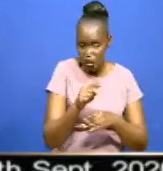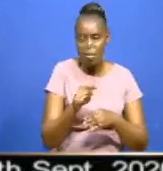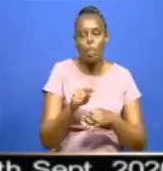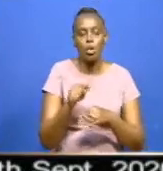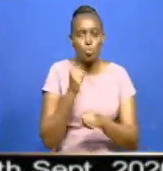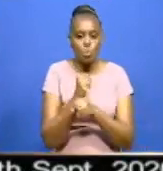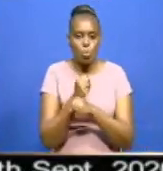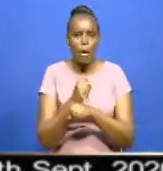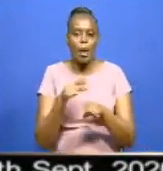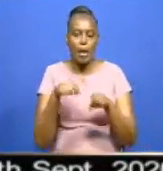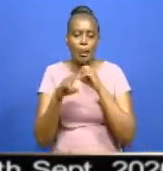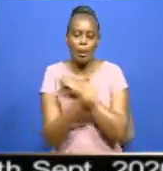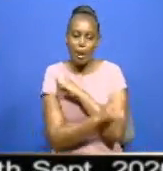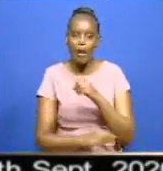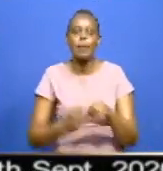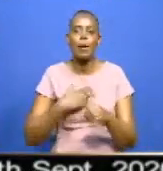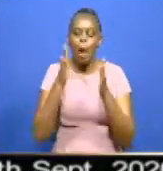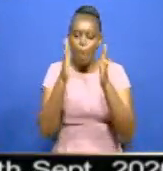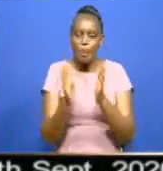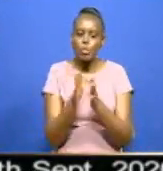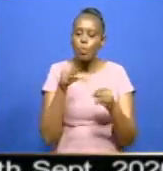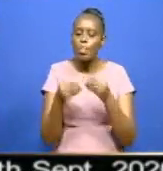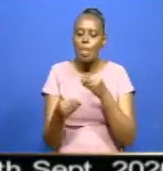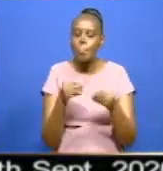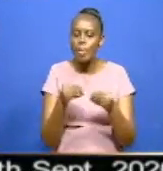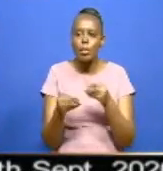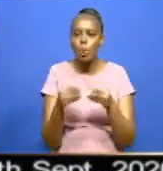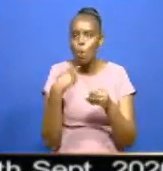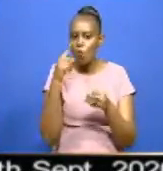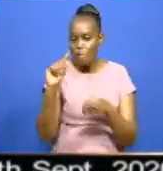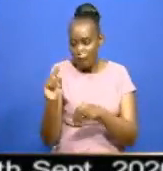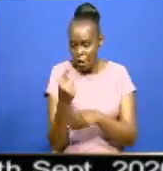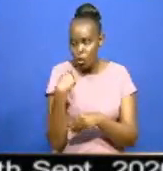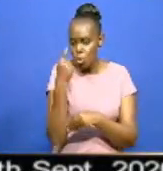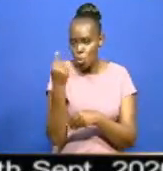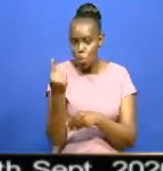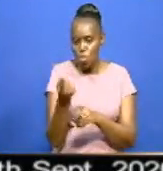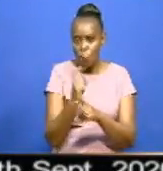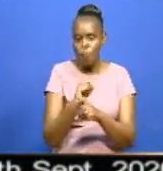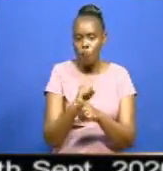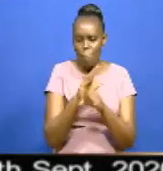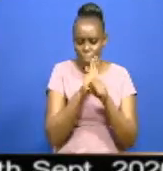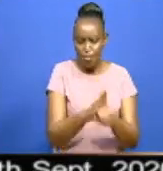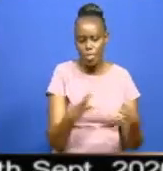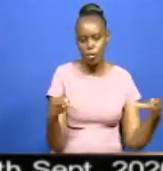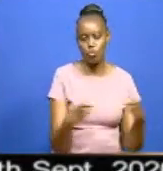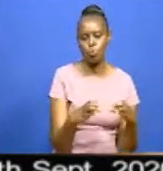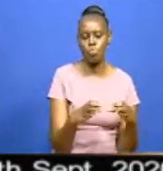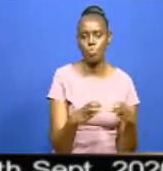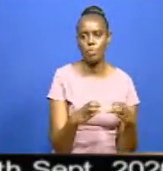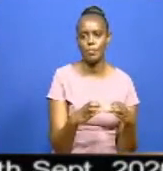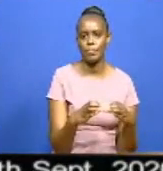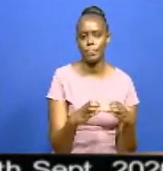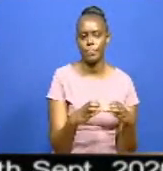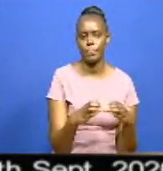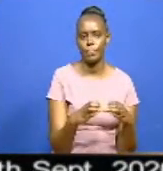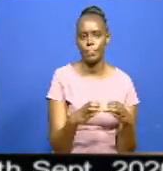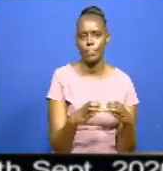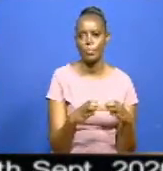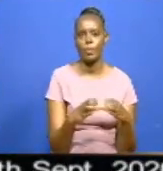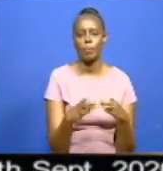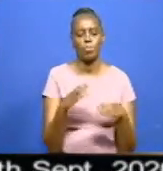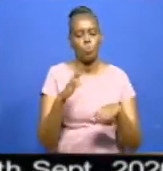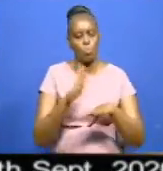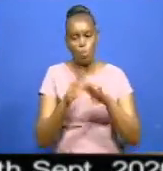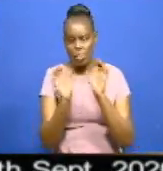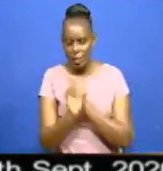country, Mr. Speaker. This is a person with disability, Mr. Speaker, first of all, who comes also from a minority community in this country. Mr. Speaker, sir, it is unfortunate